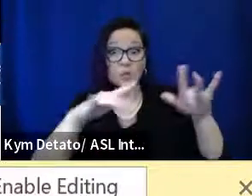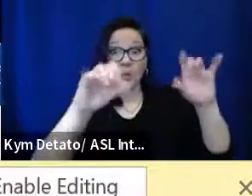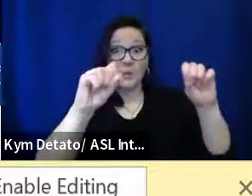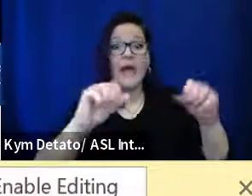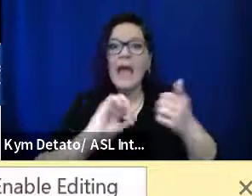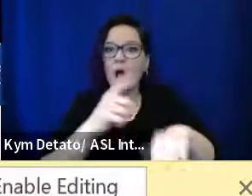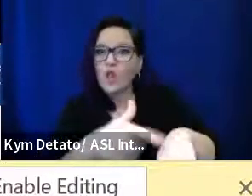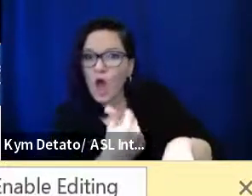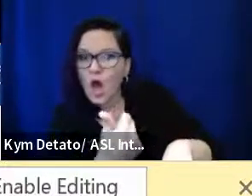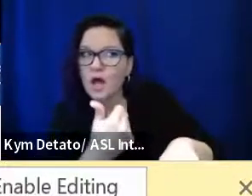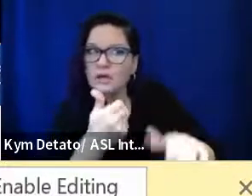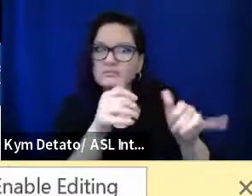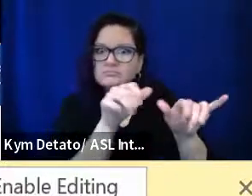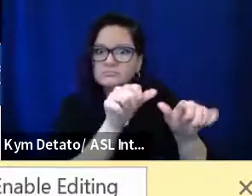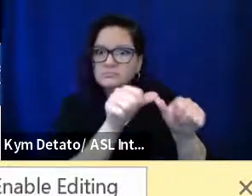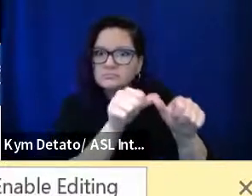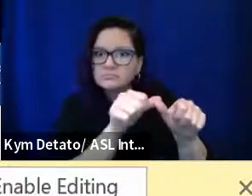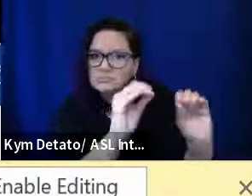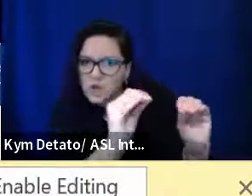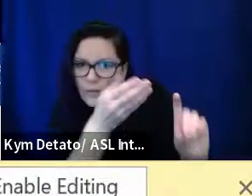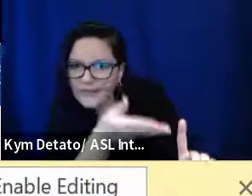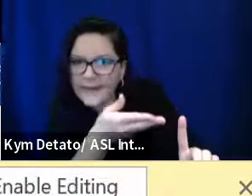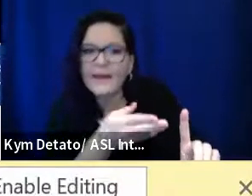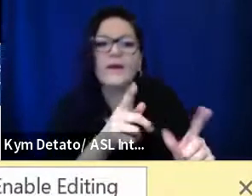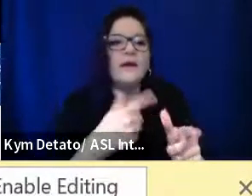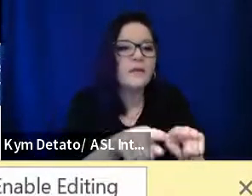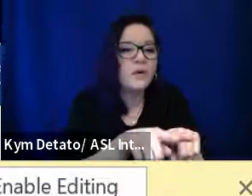feet lease rate after the building is improved.